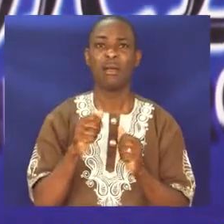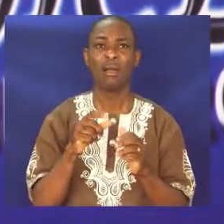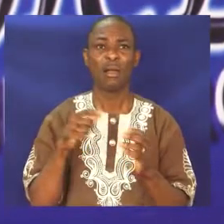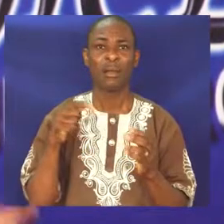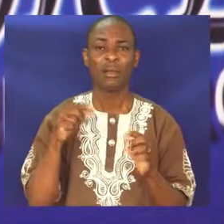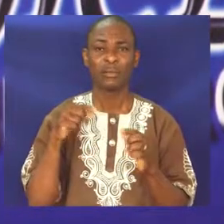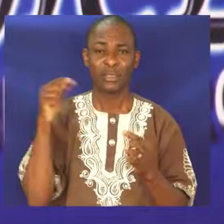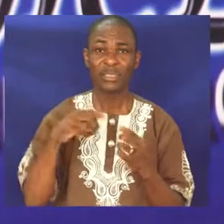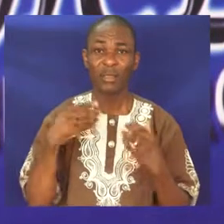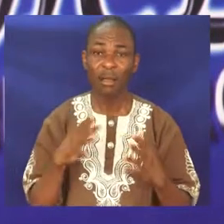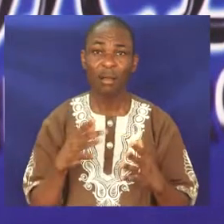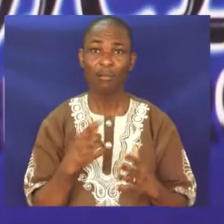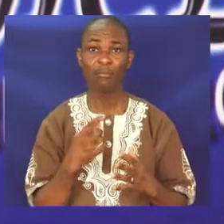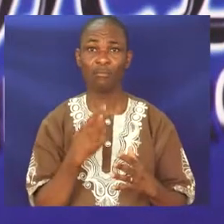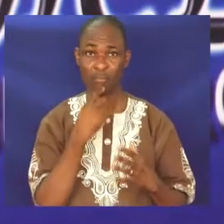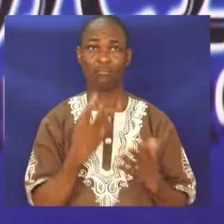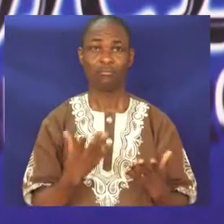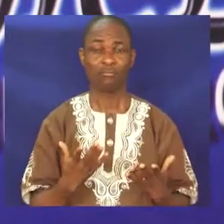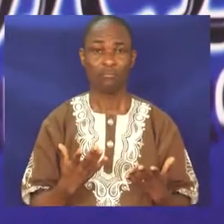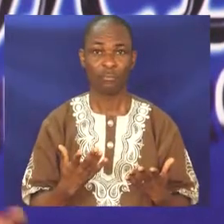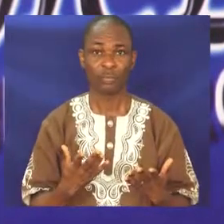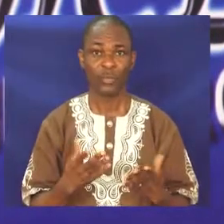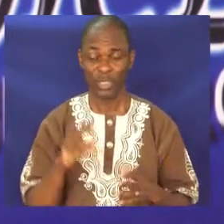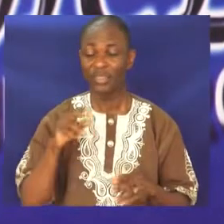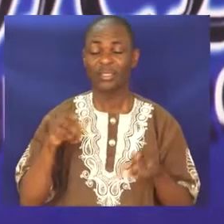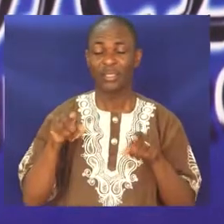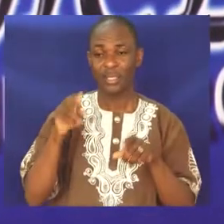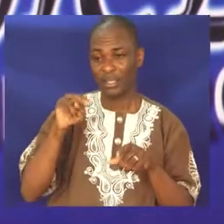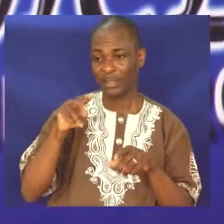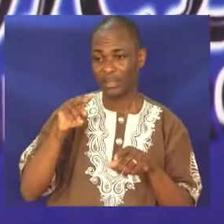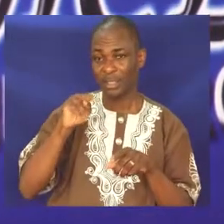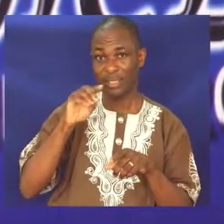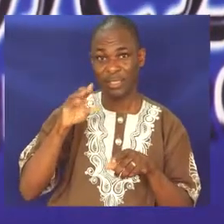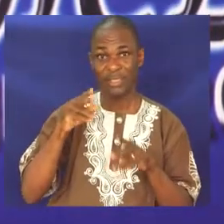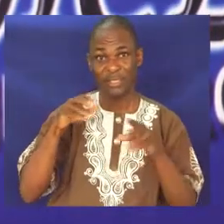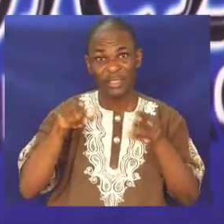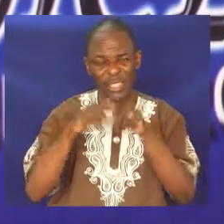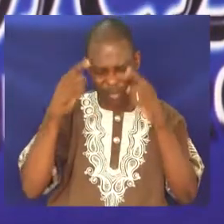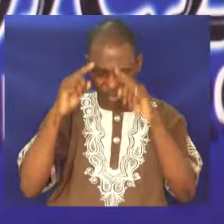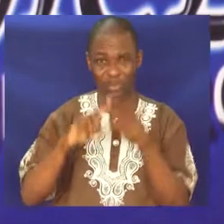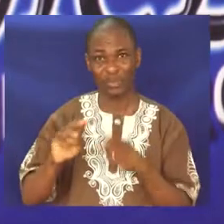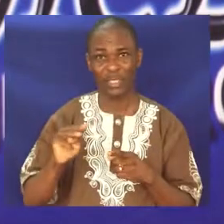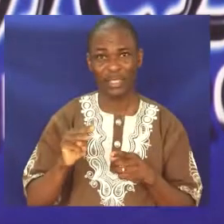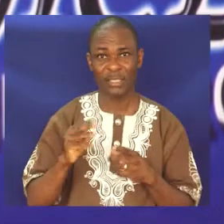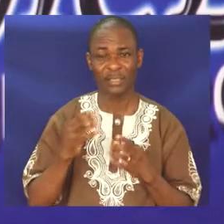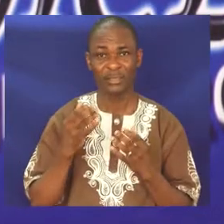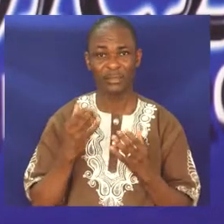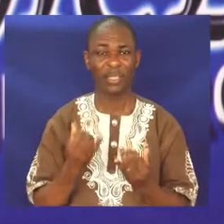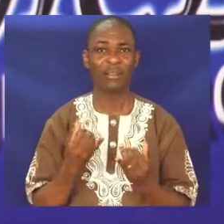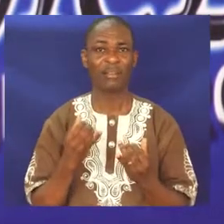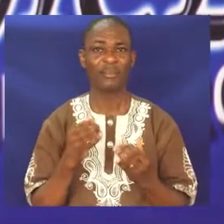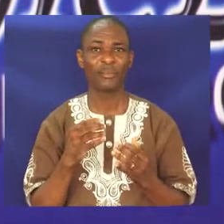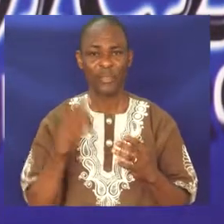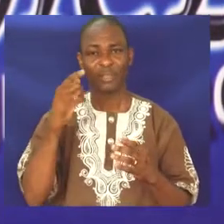take things for granted. Now, say, yeah, everyone say, and we'll be who said the idea no, a city, ankasa, ankasa.